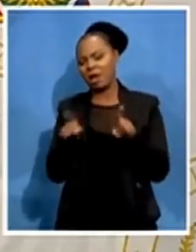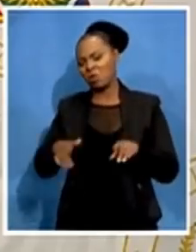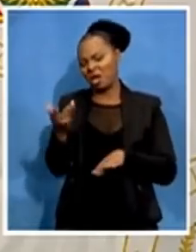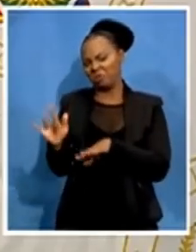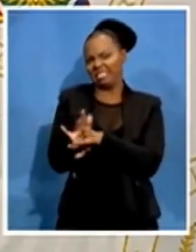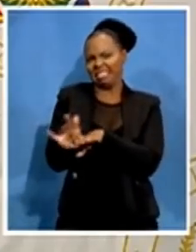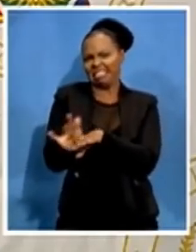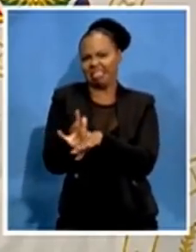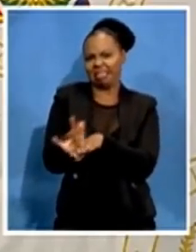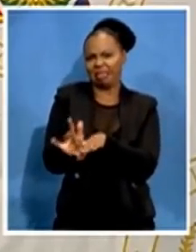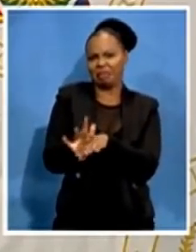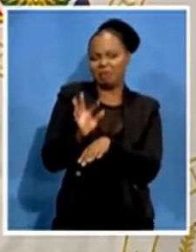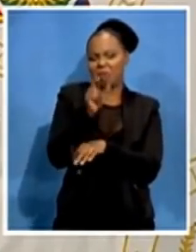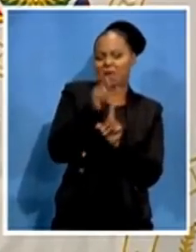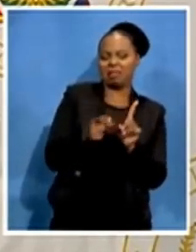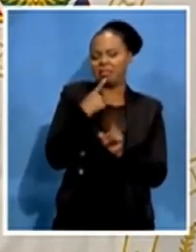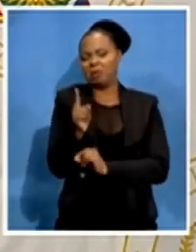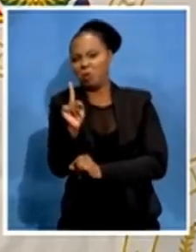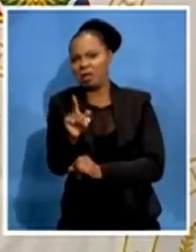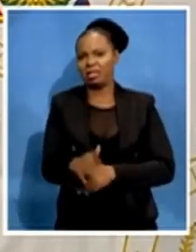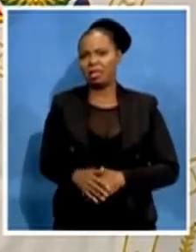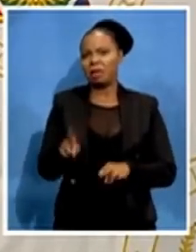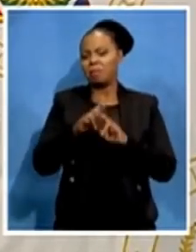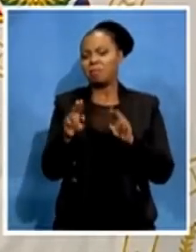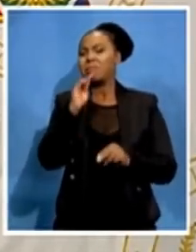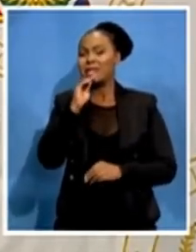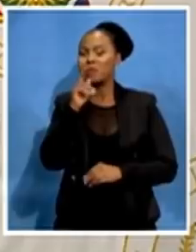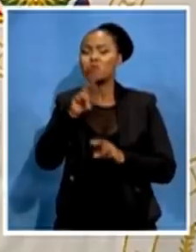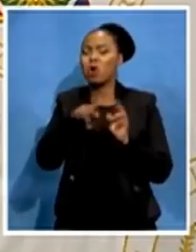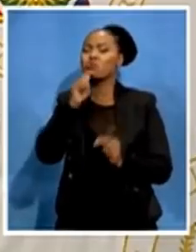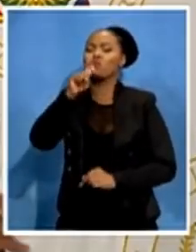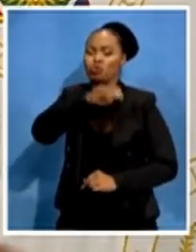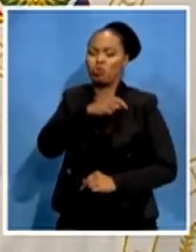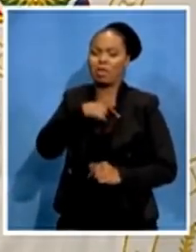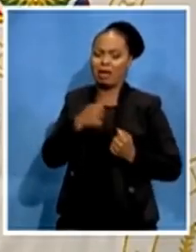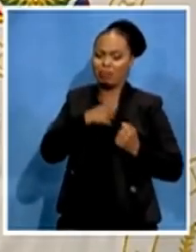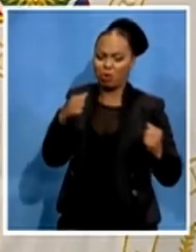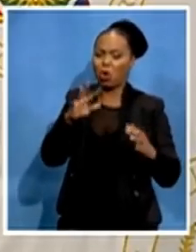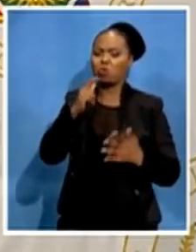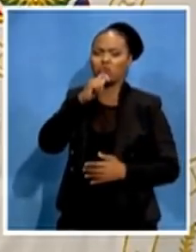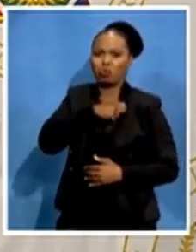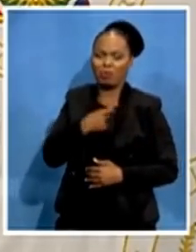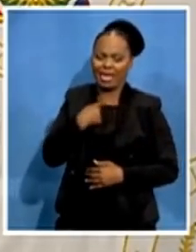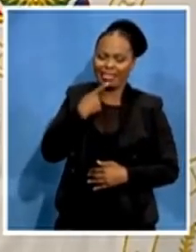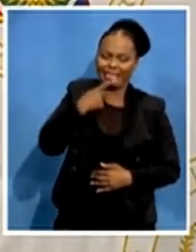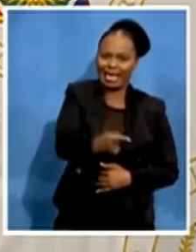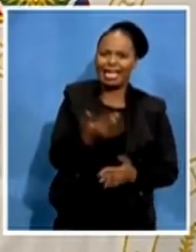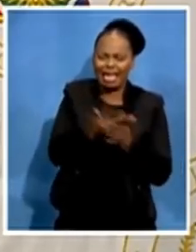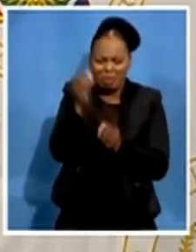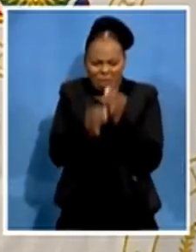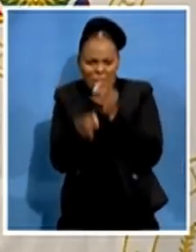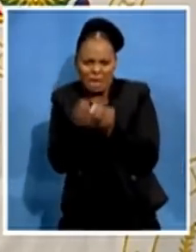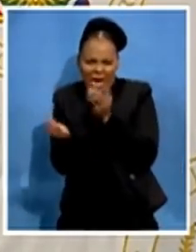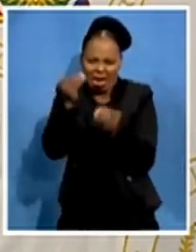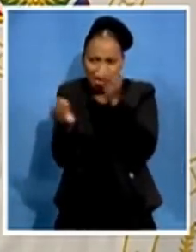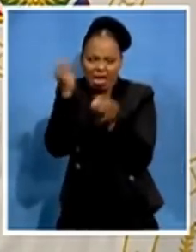true reflection of what you have said. So they can extrapolate something and popularize it. Before you know it, there is